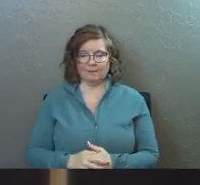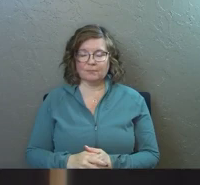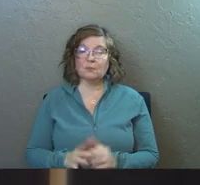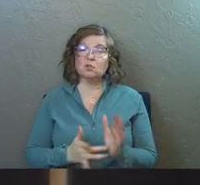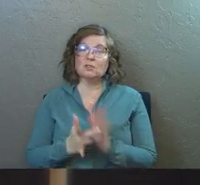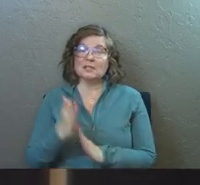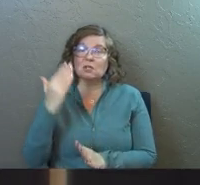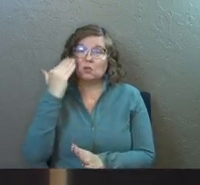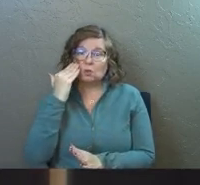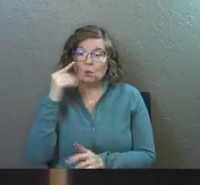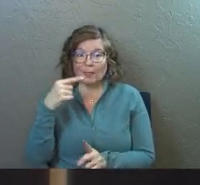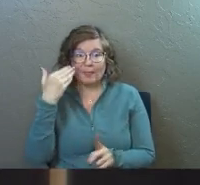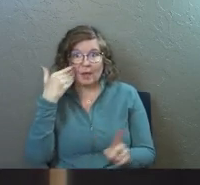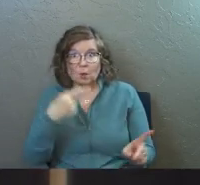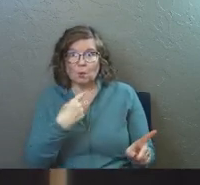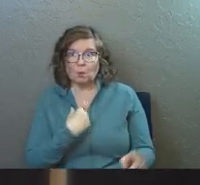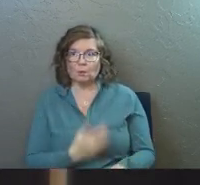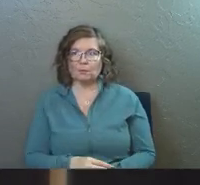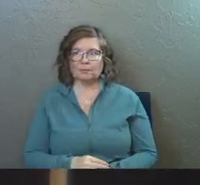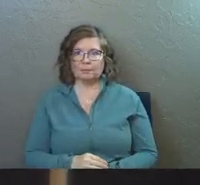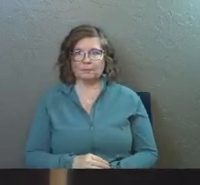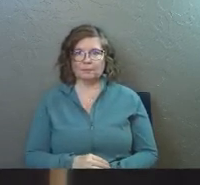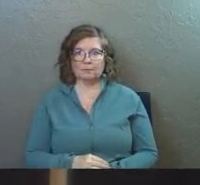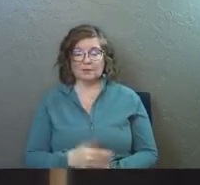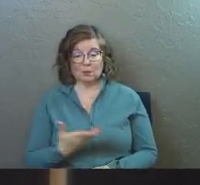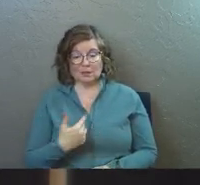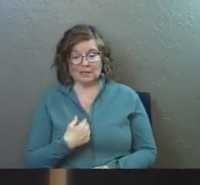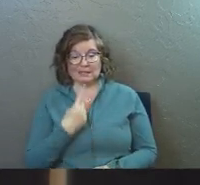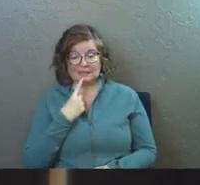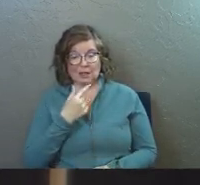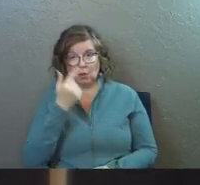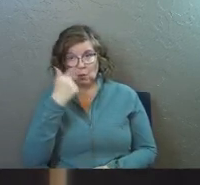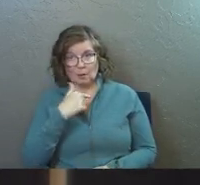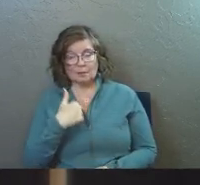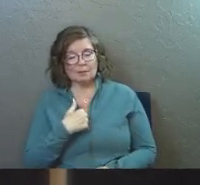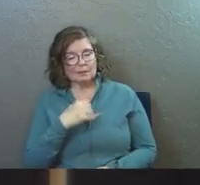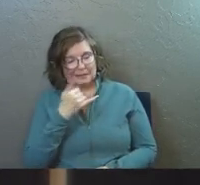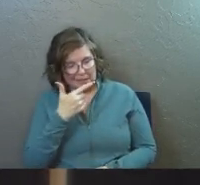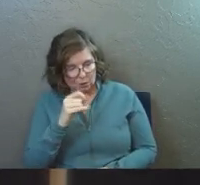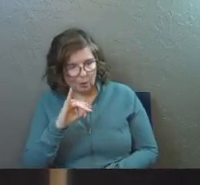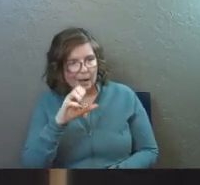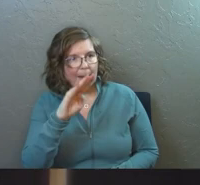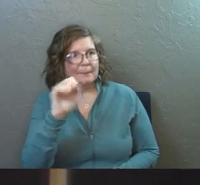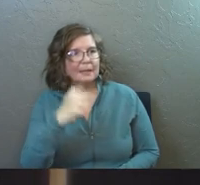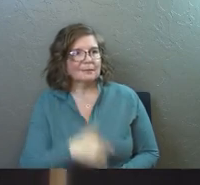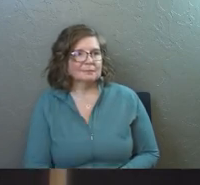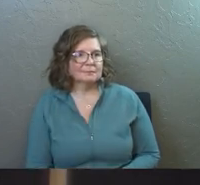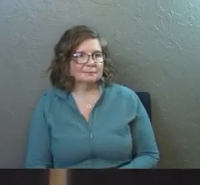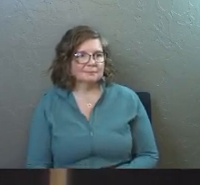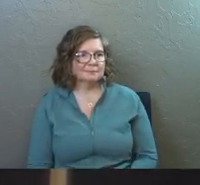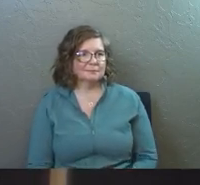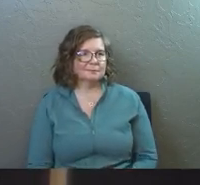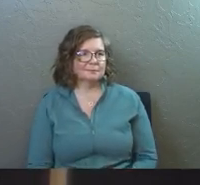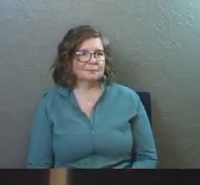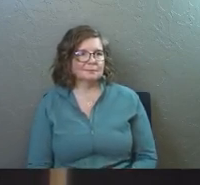So Jesus knew that they knew. So here he is in the Greek and he's like ego I me.